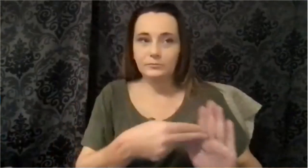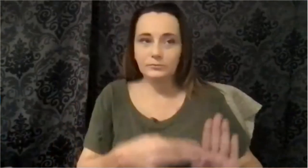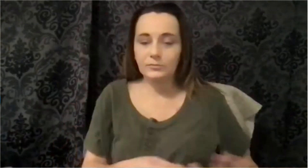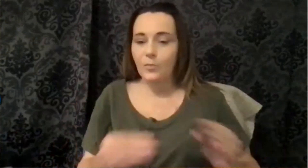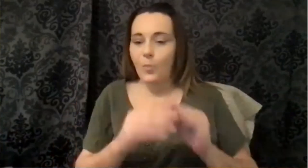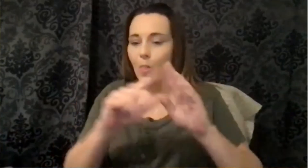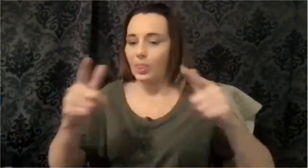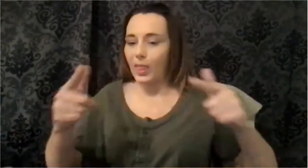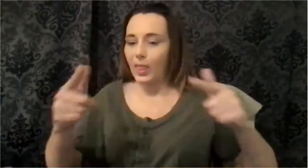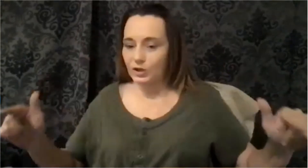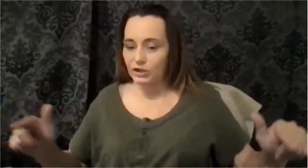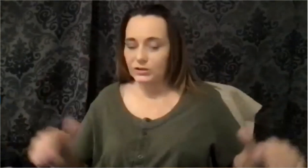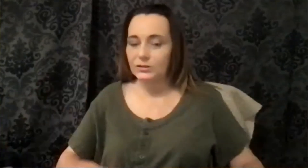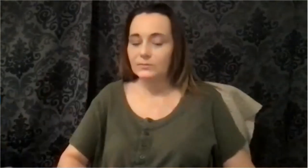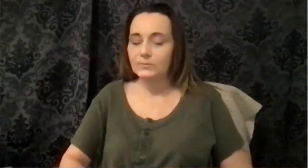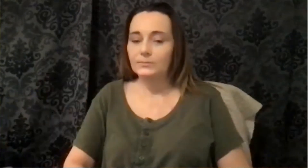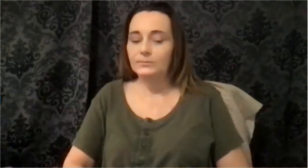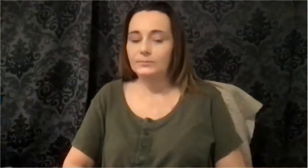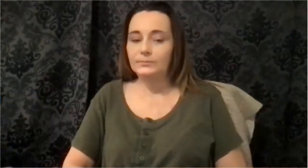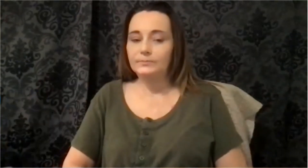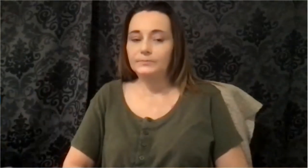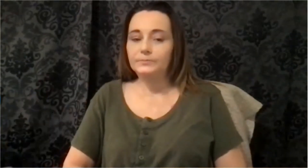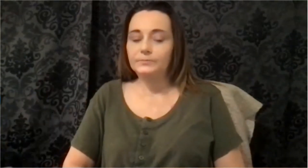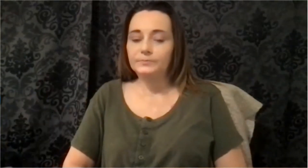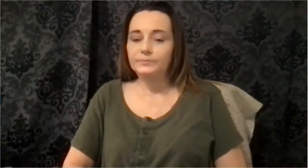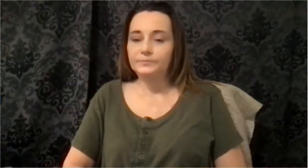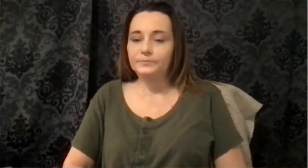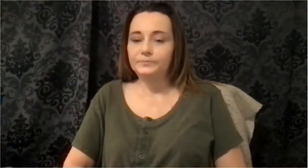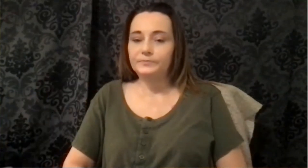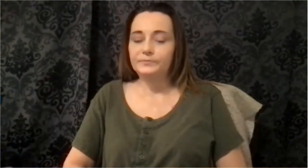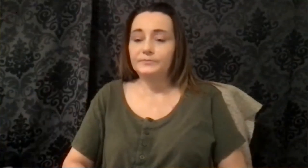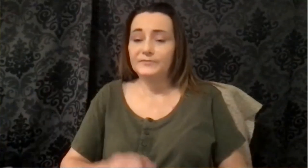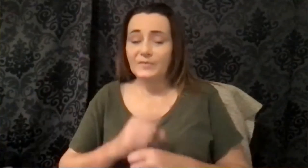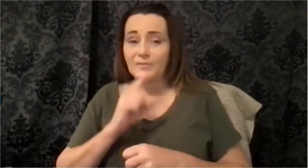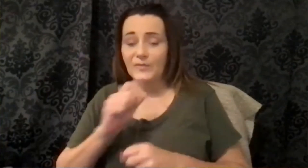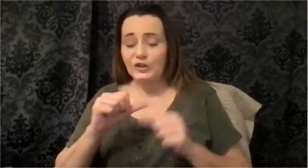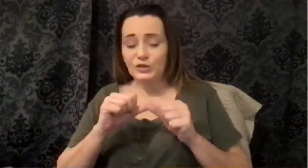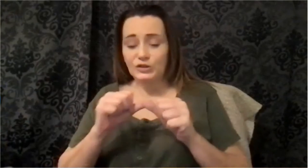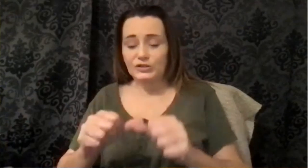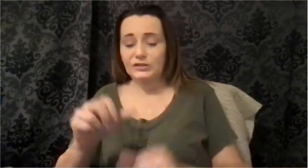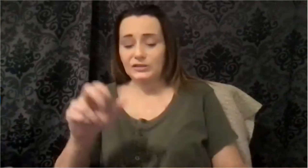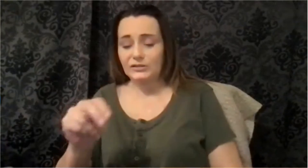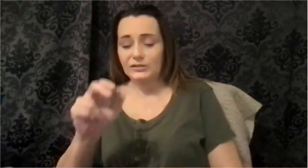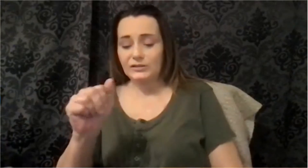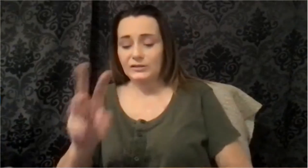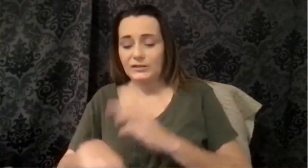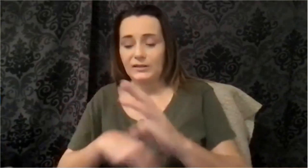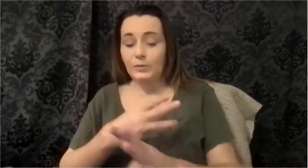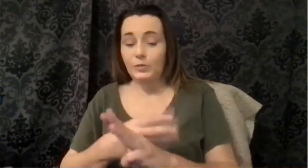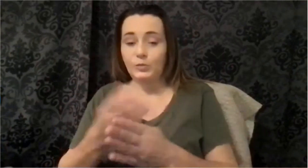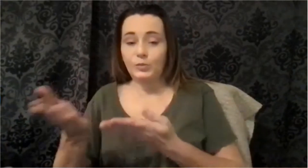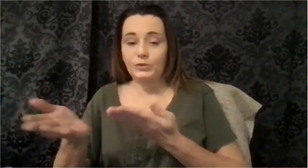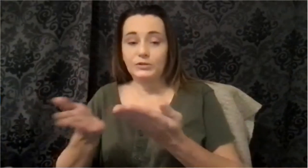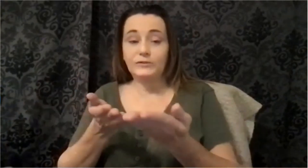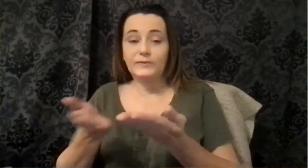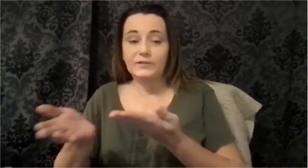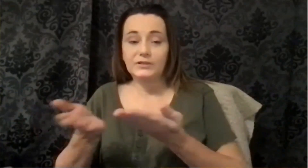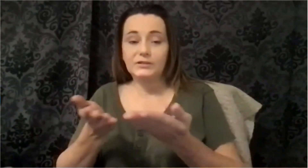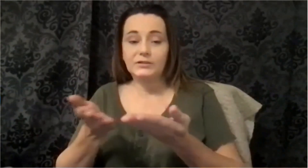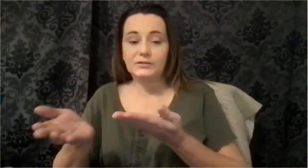before. And, you know, to ensure the sustainability of NA World Services and